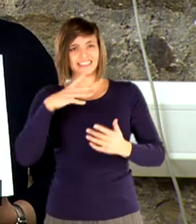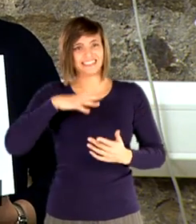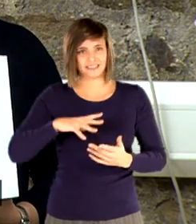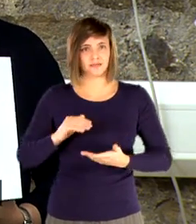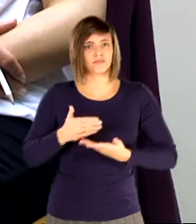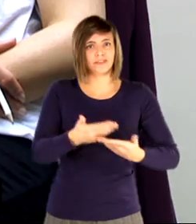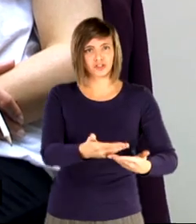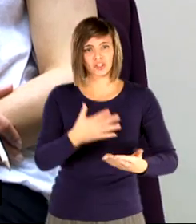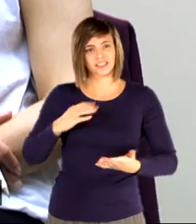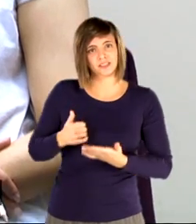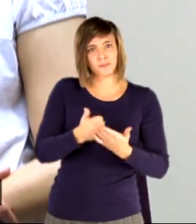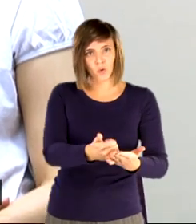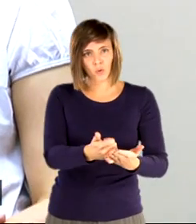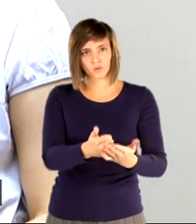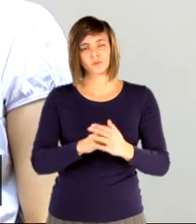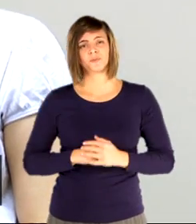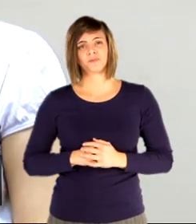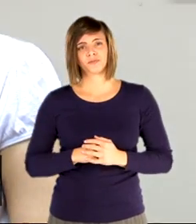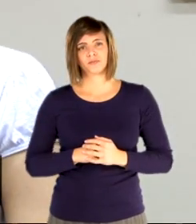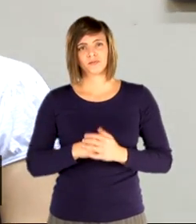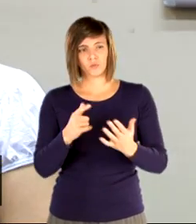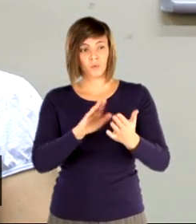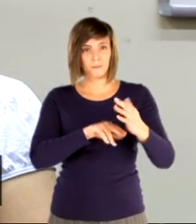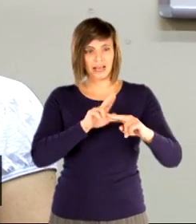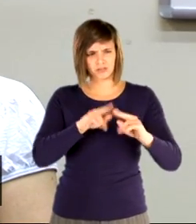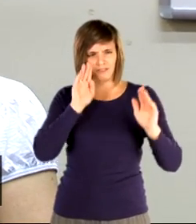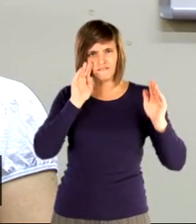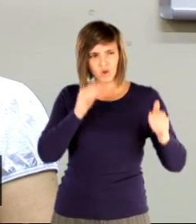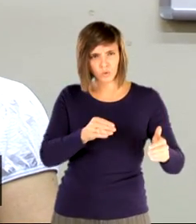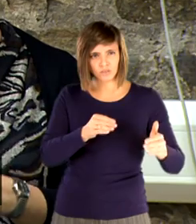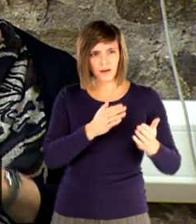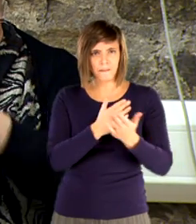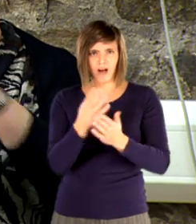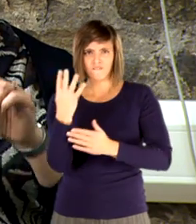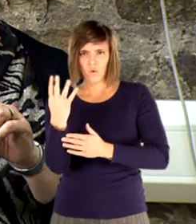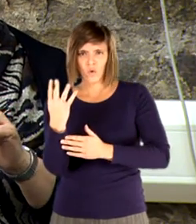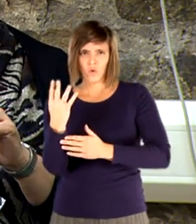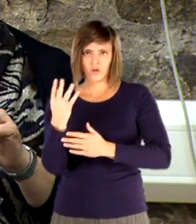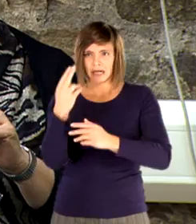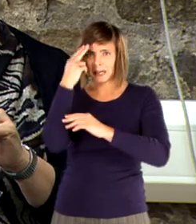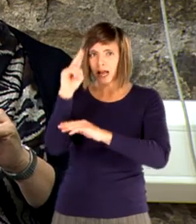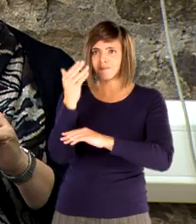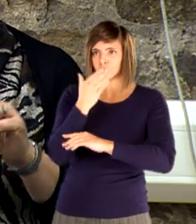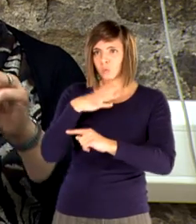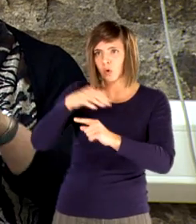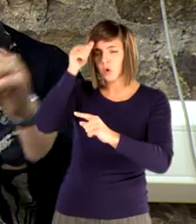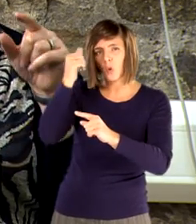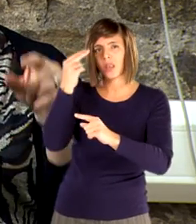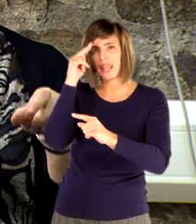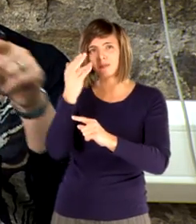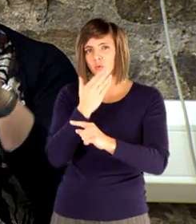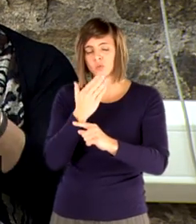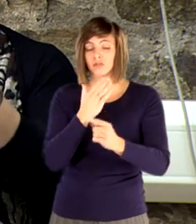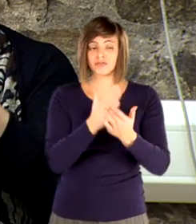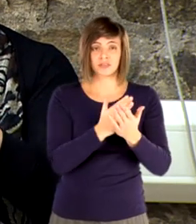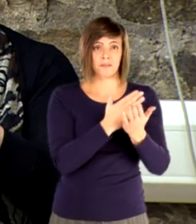need? We need the provision. So, although parents focus very often just on part 4, which is the name of the school, it's actually the